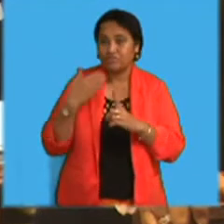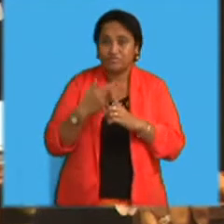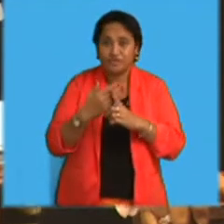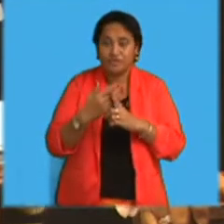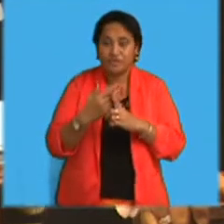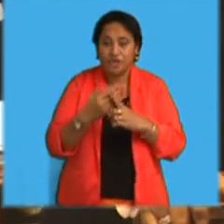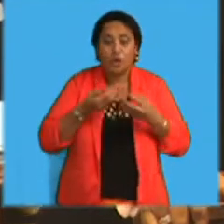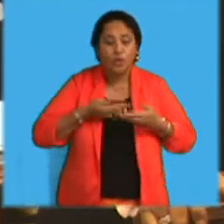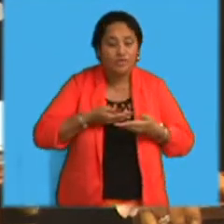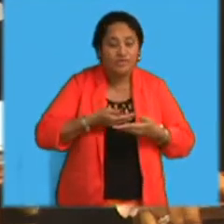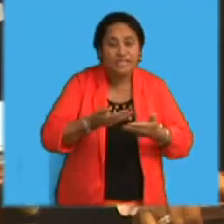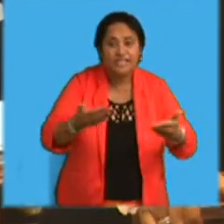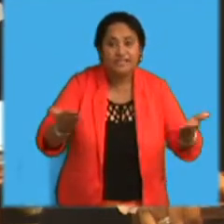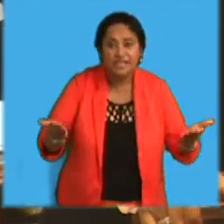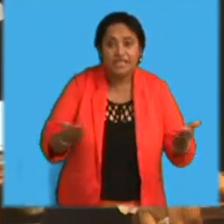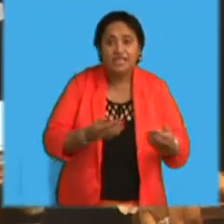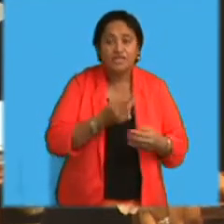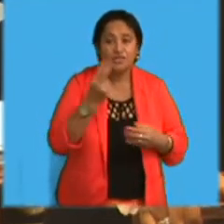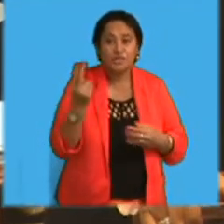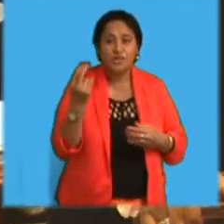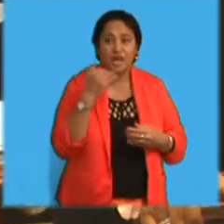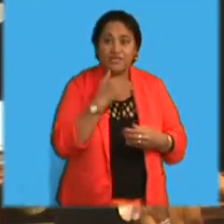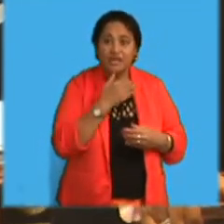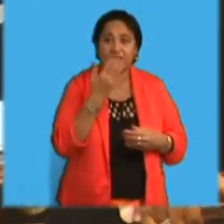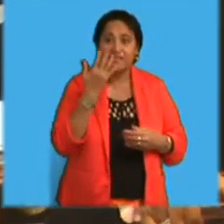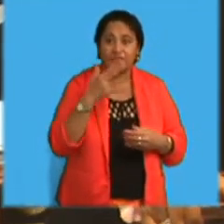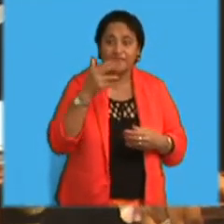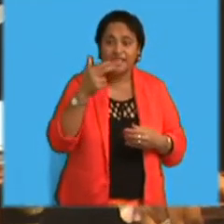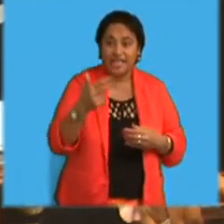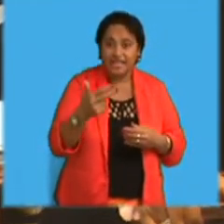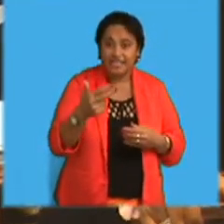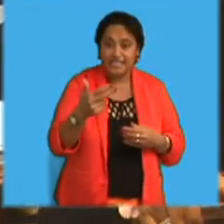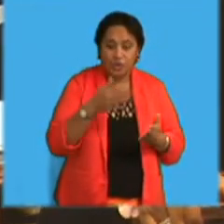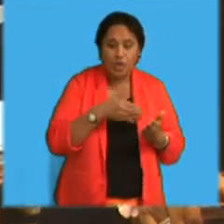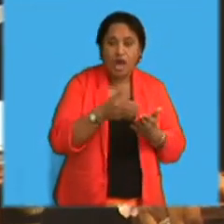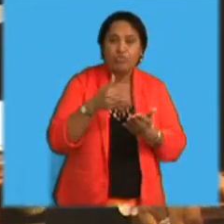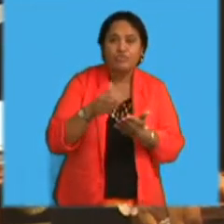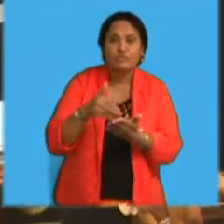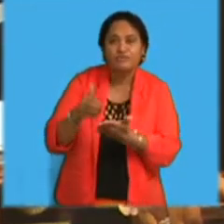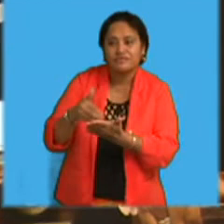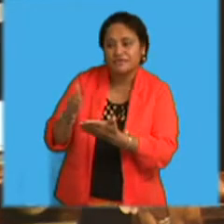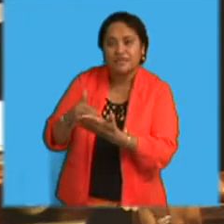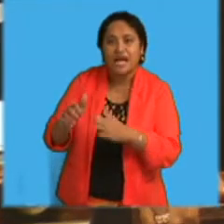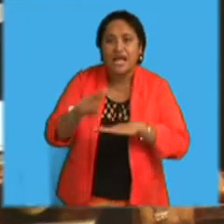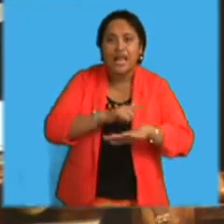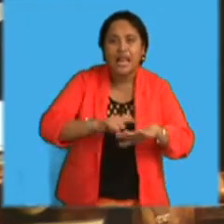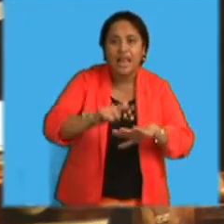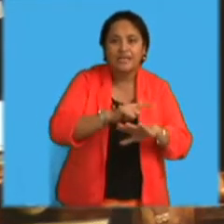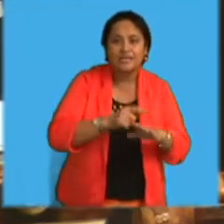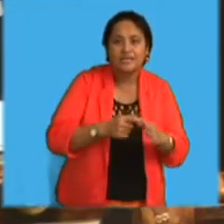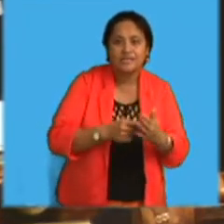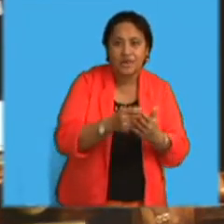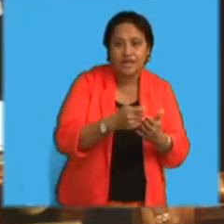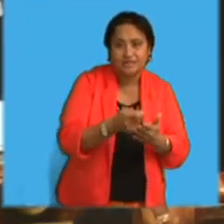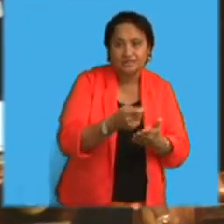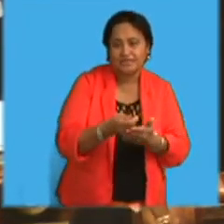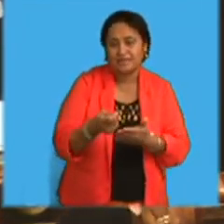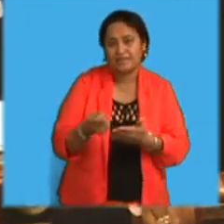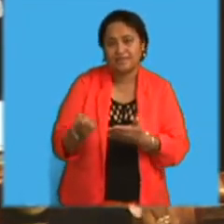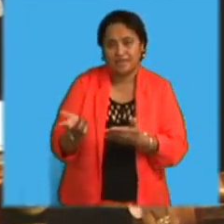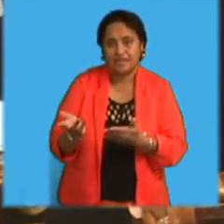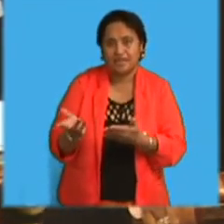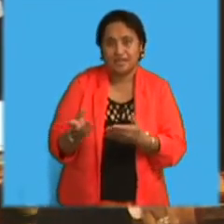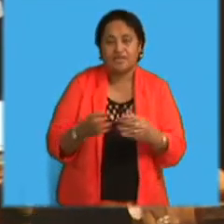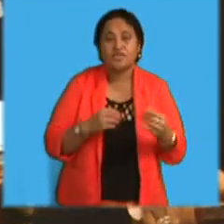of 258 approval notices for tenants residing in informal settlements, and furthermore issued 200